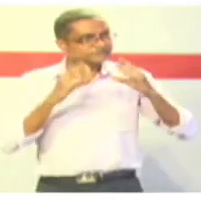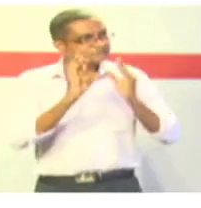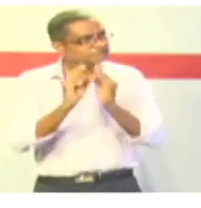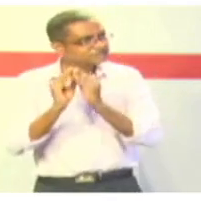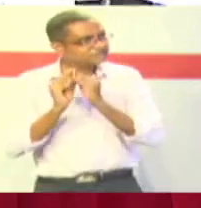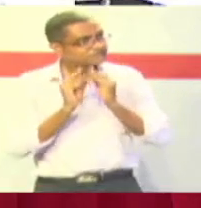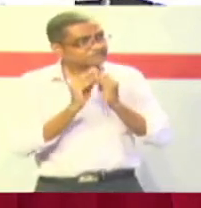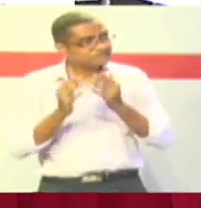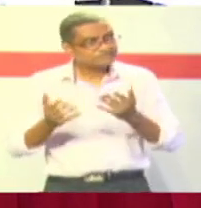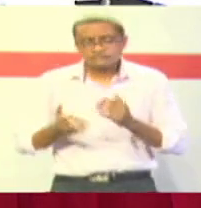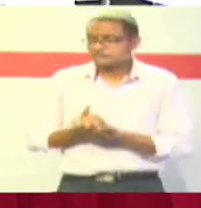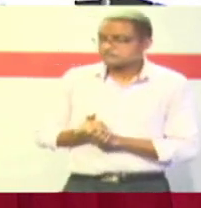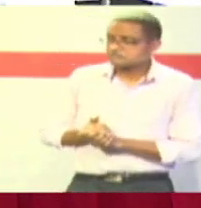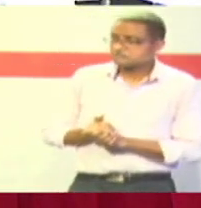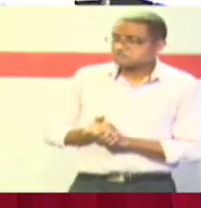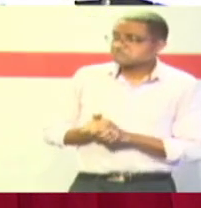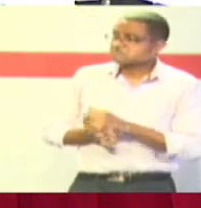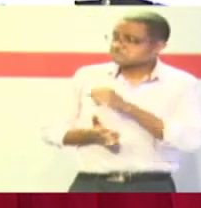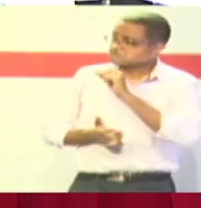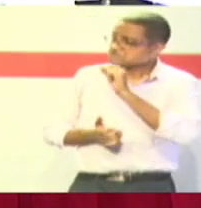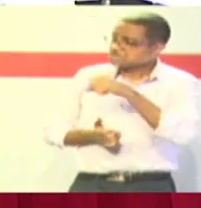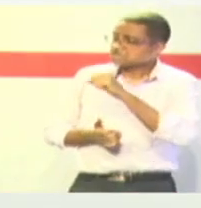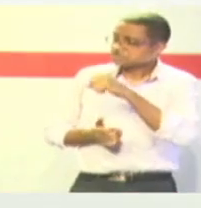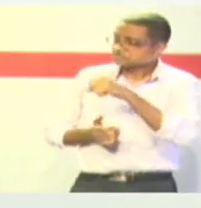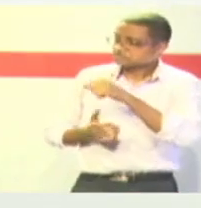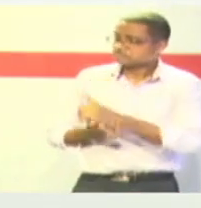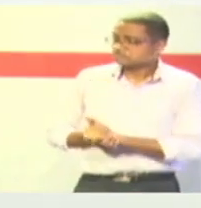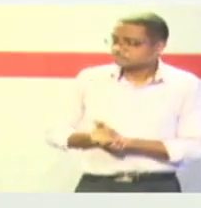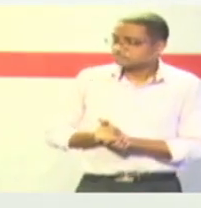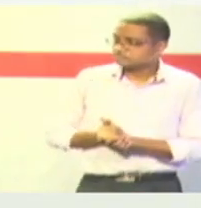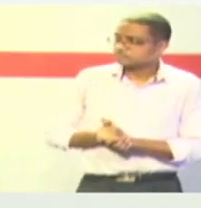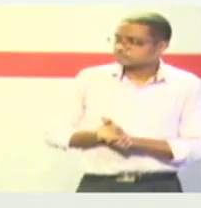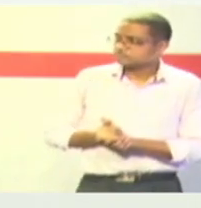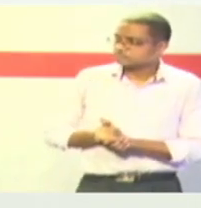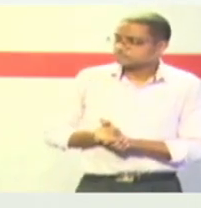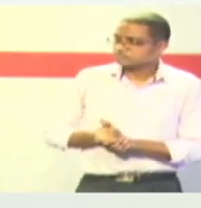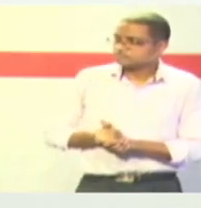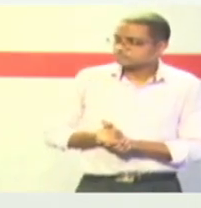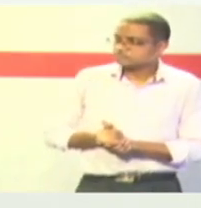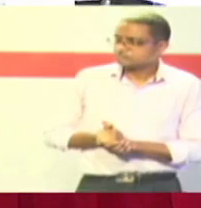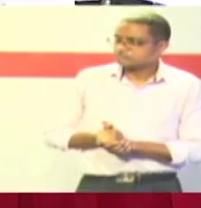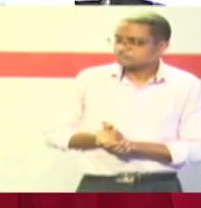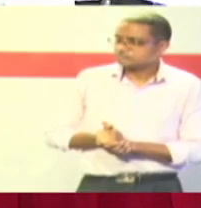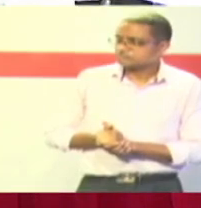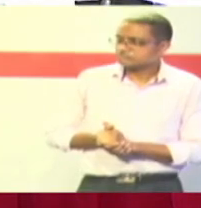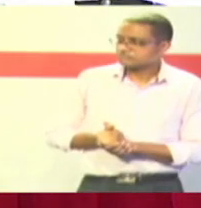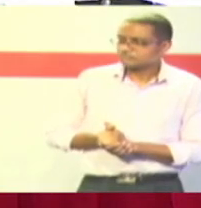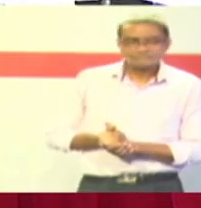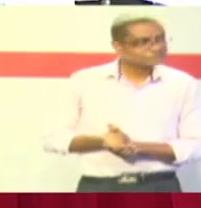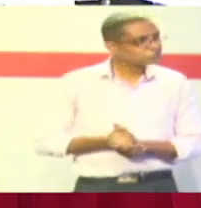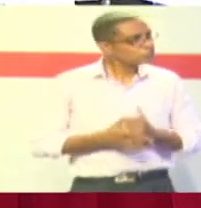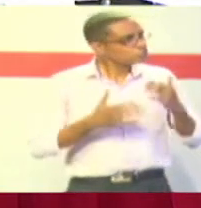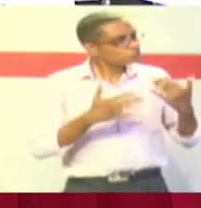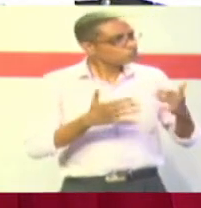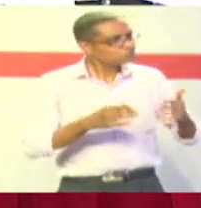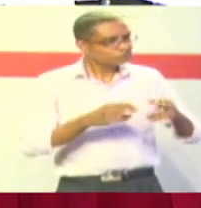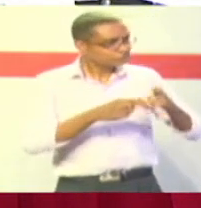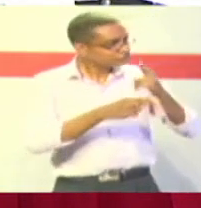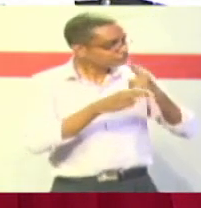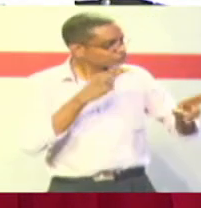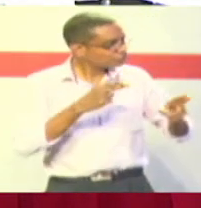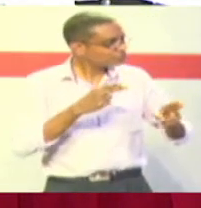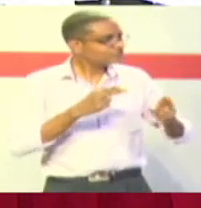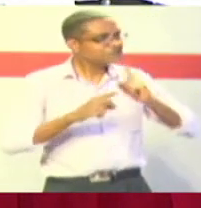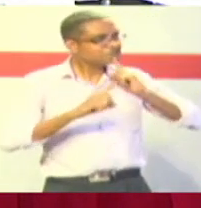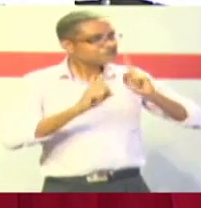Yeah, well, I suppose we can say yes to that one. Yeah. It's a short and sharp response to that